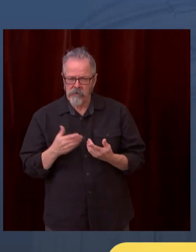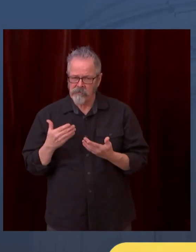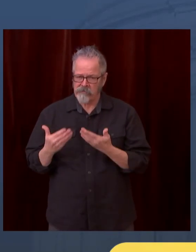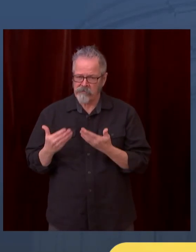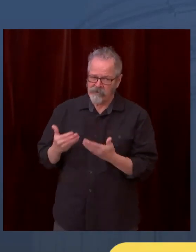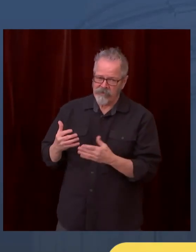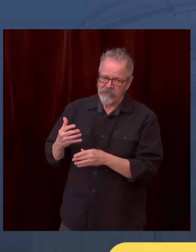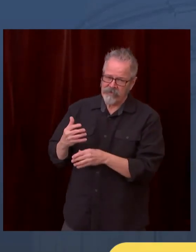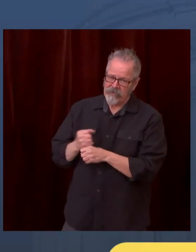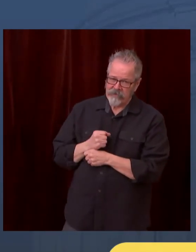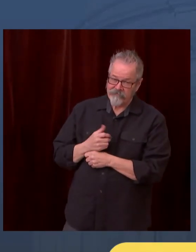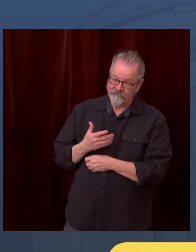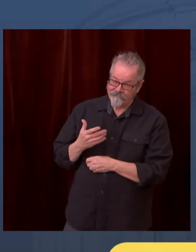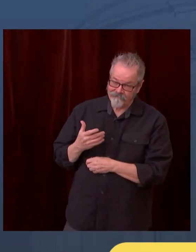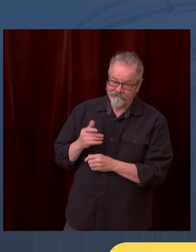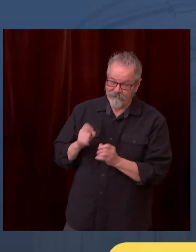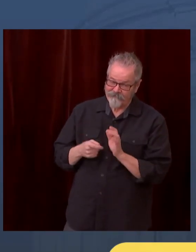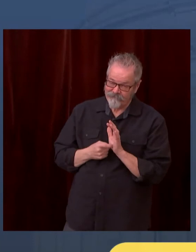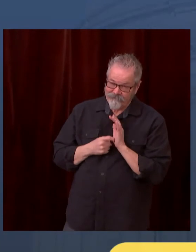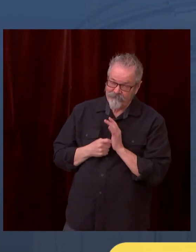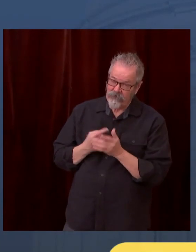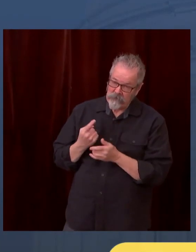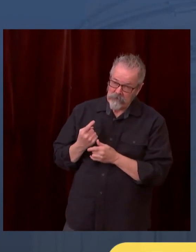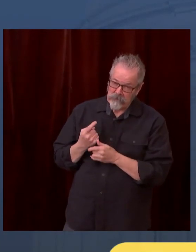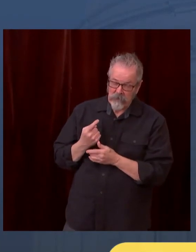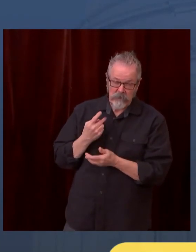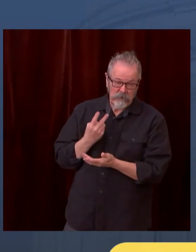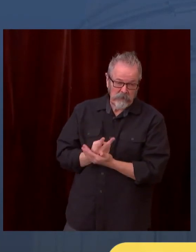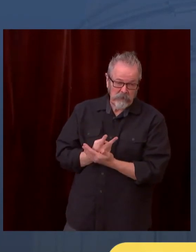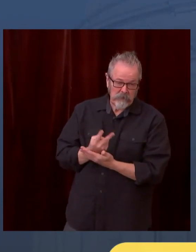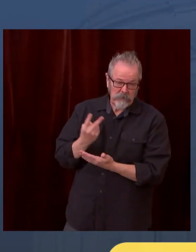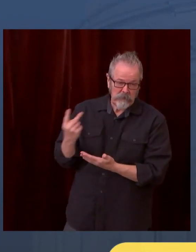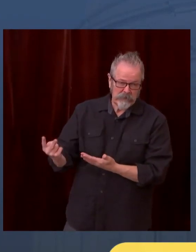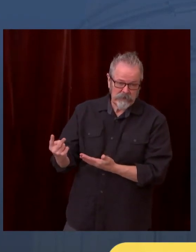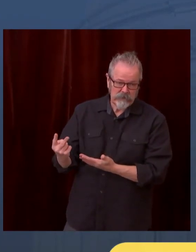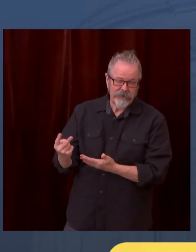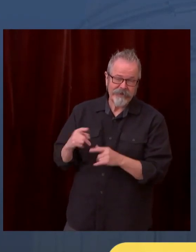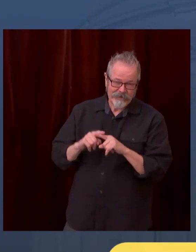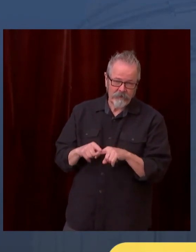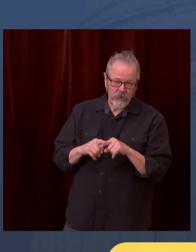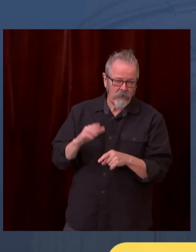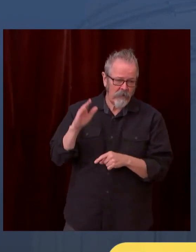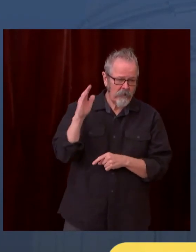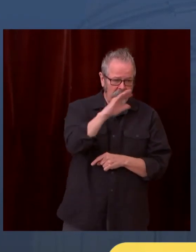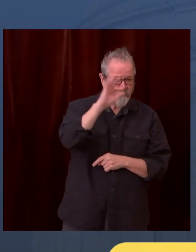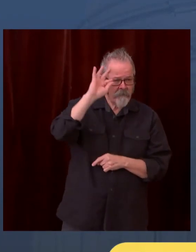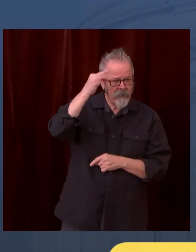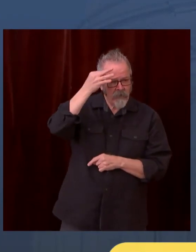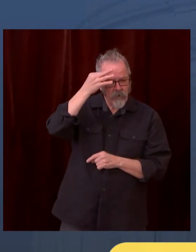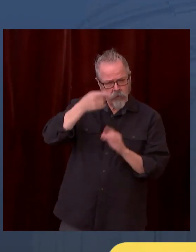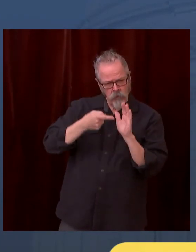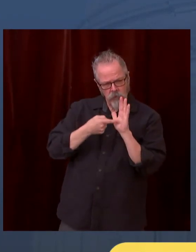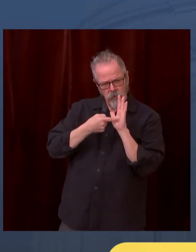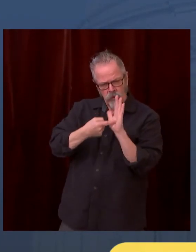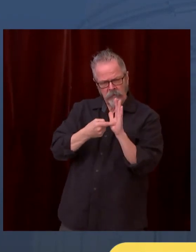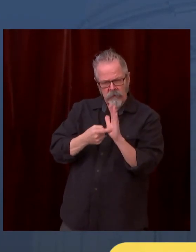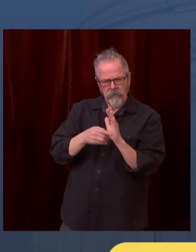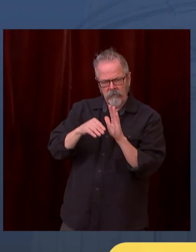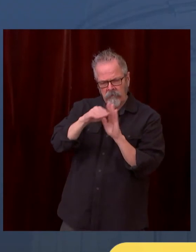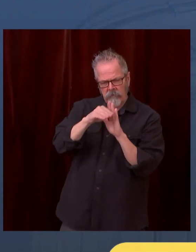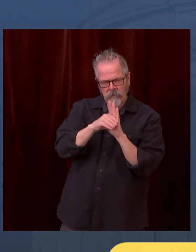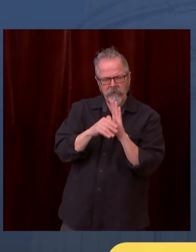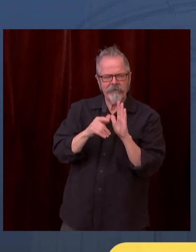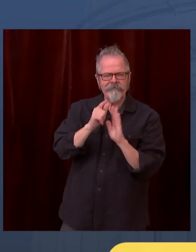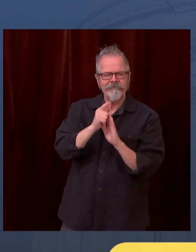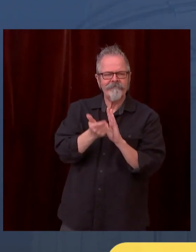It's likely to depend on federal guidance, which might be different in terms of the rental money versus the business money versus